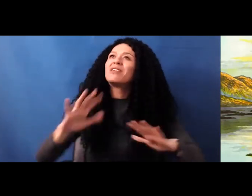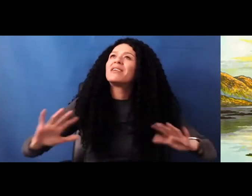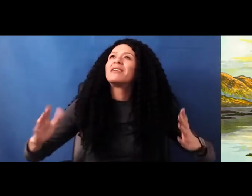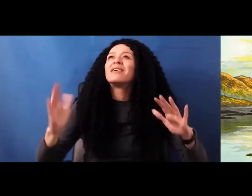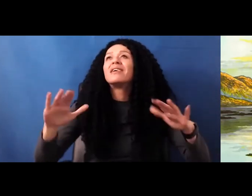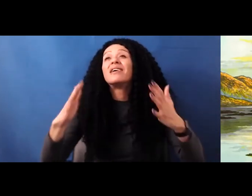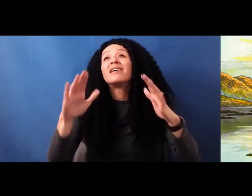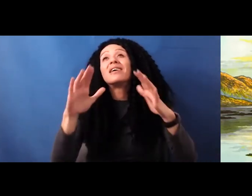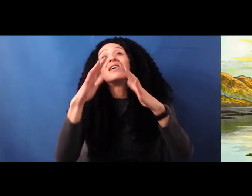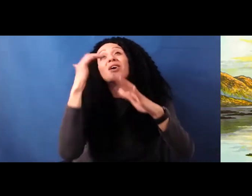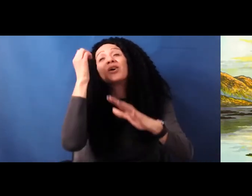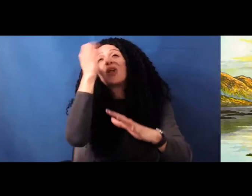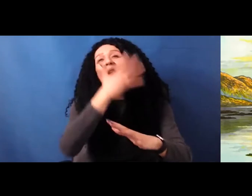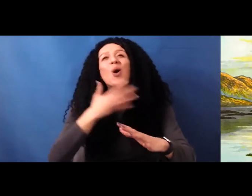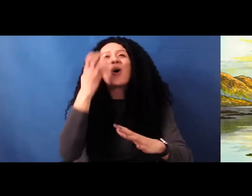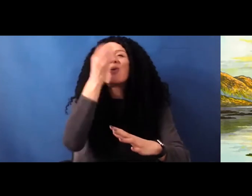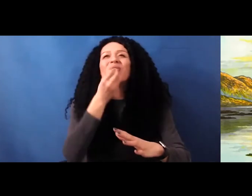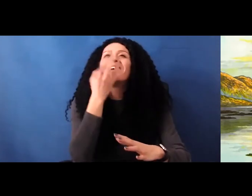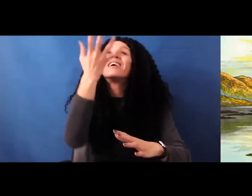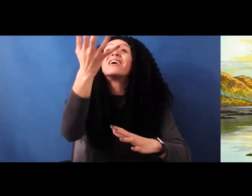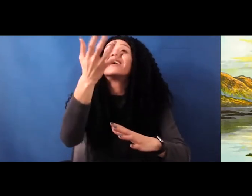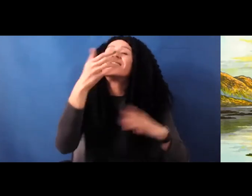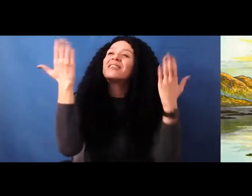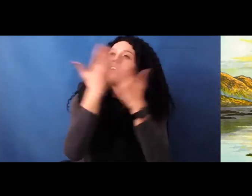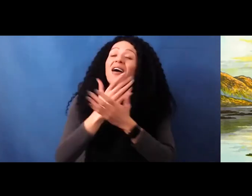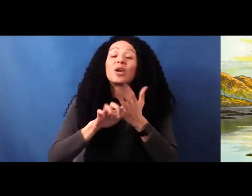flowing glories of dark